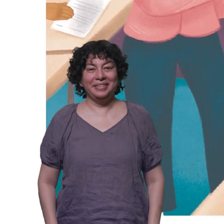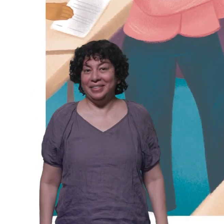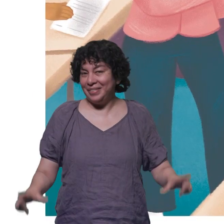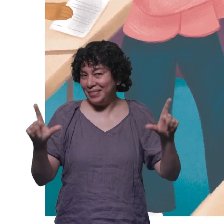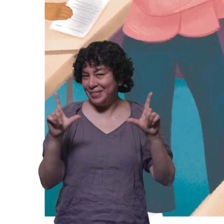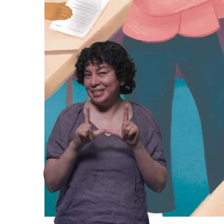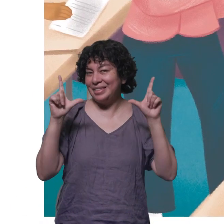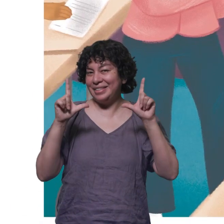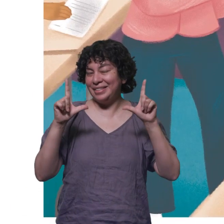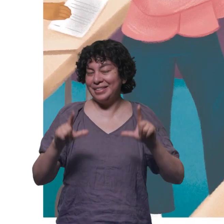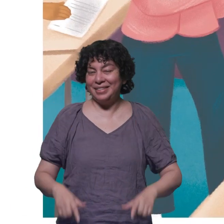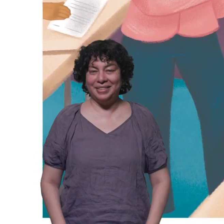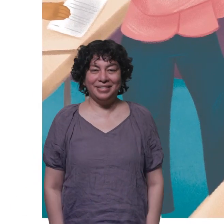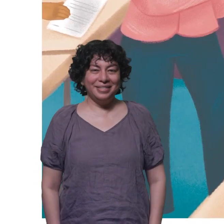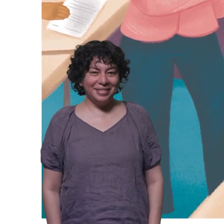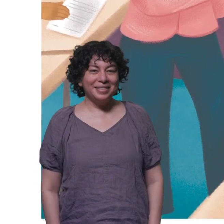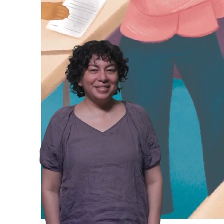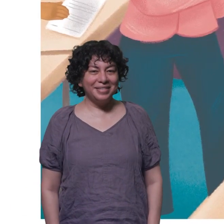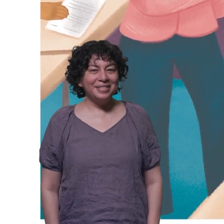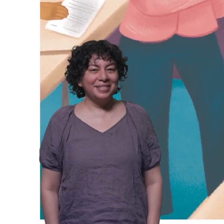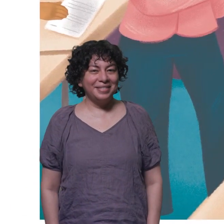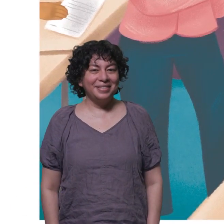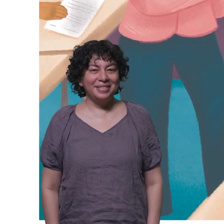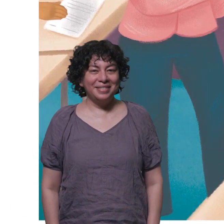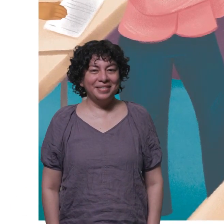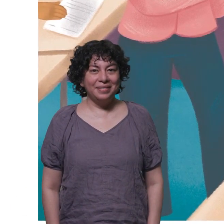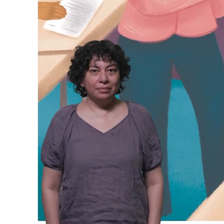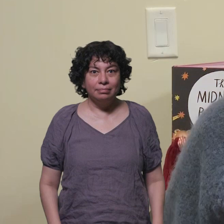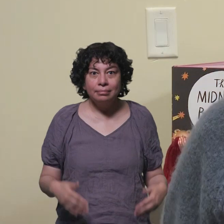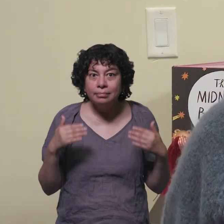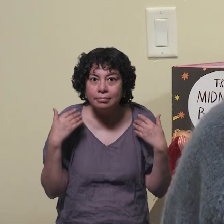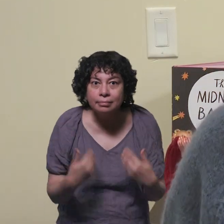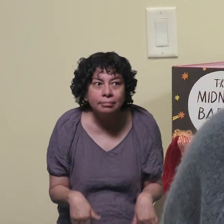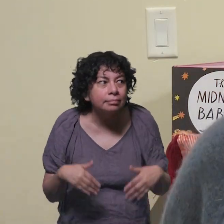day. Estoy lista.